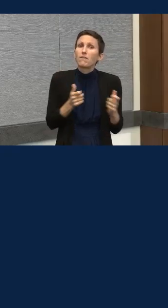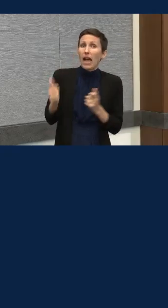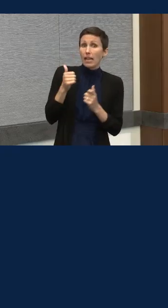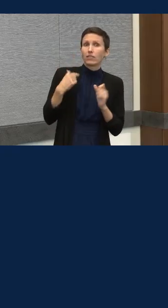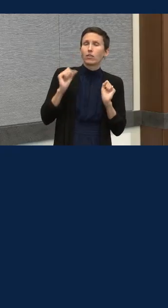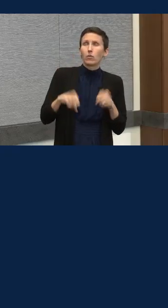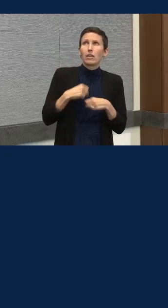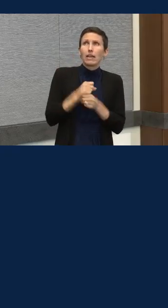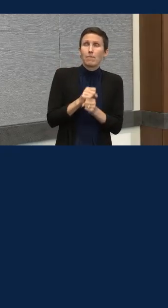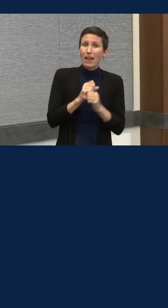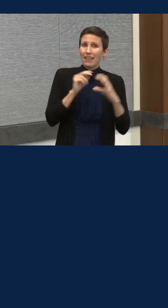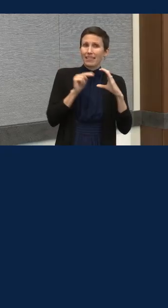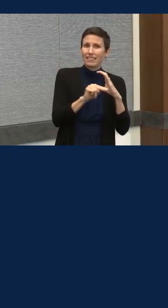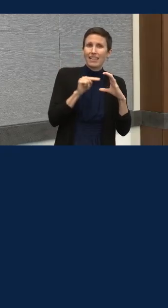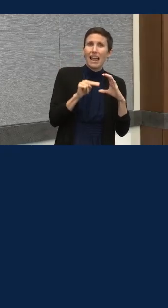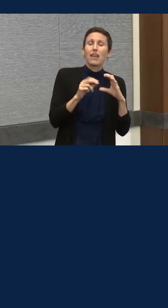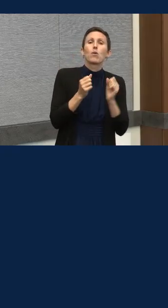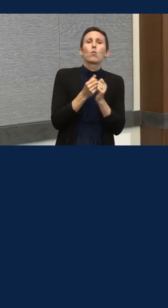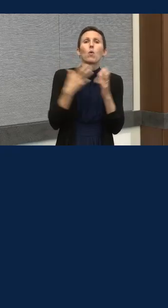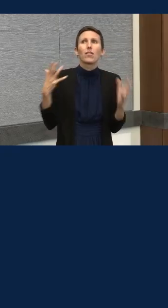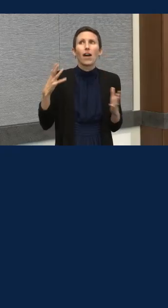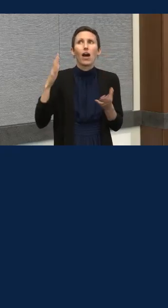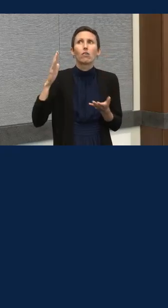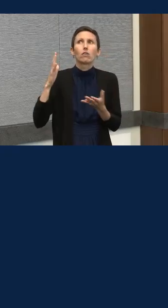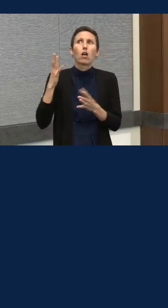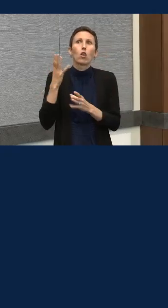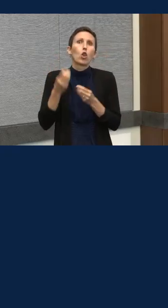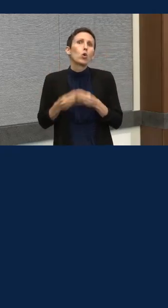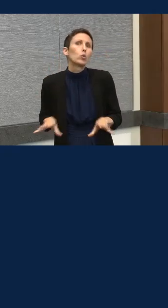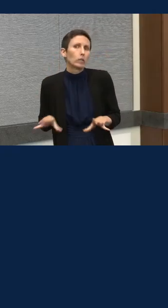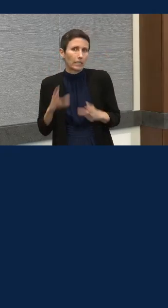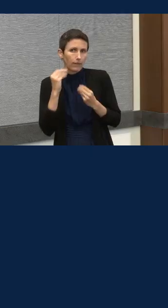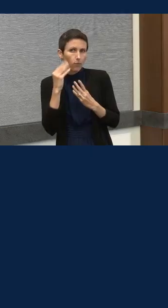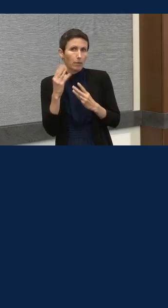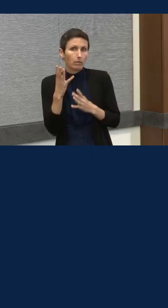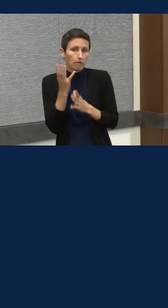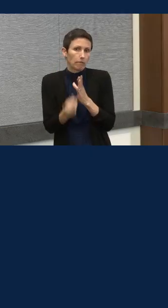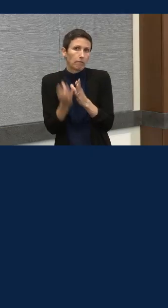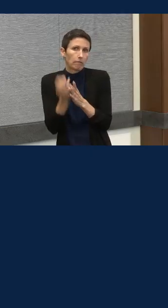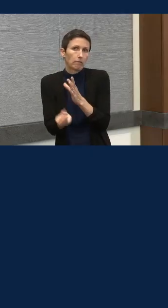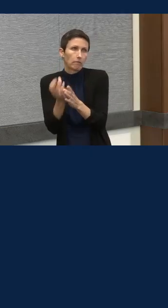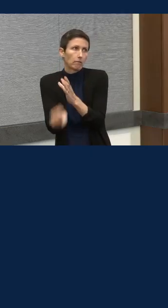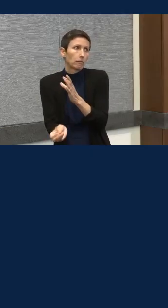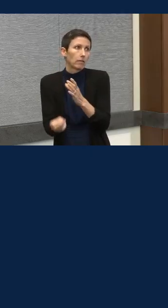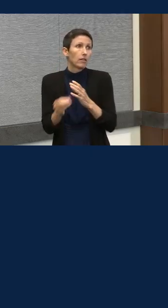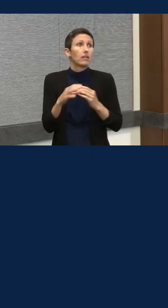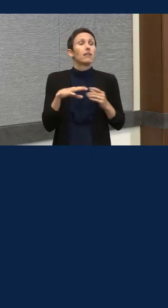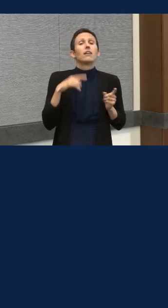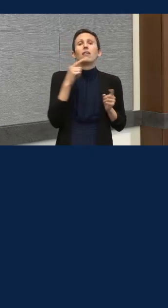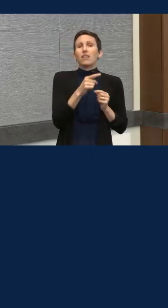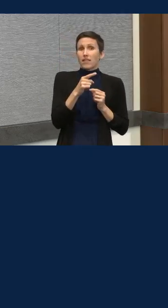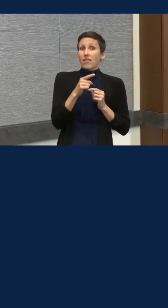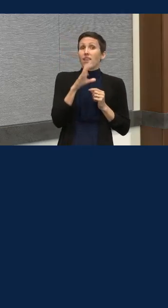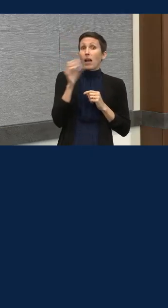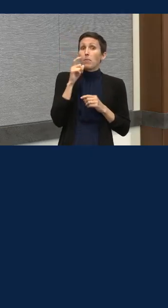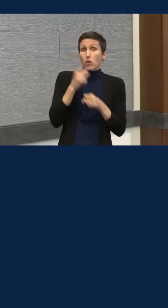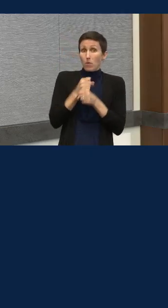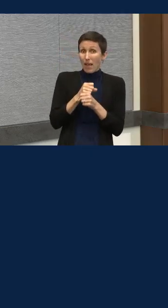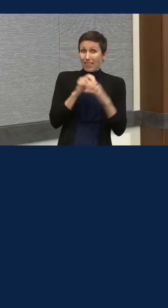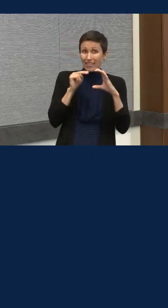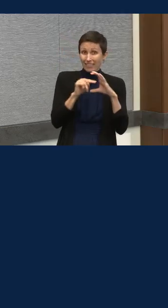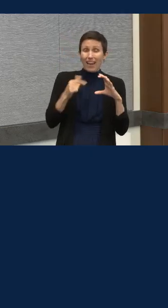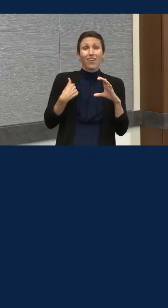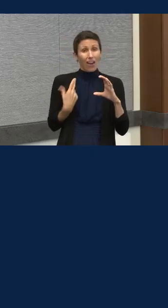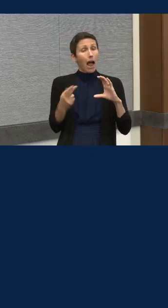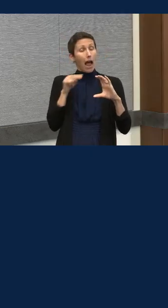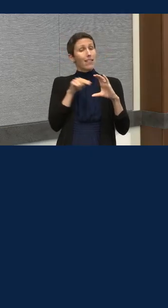make the scan without possibly losing important information. Apparently, the Siemens company that made the scanner that I laid in